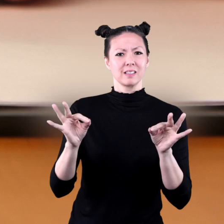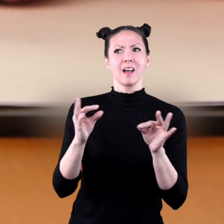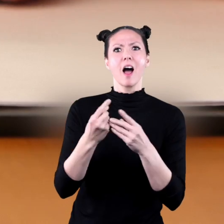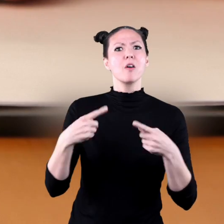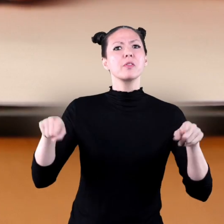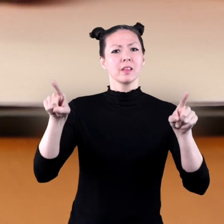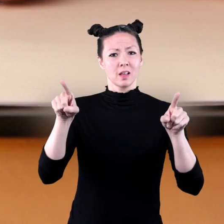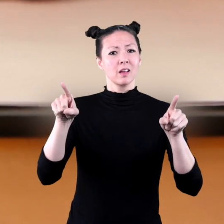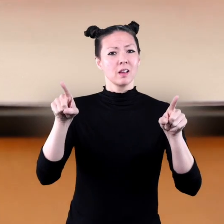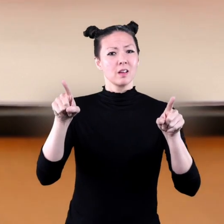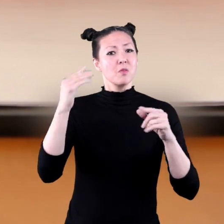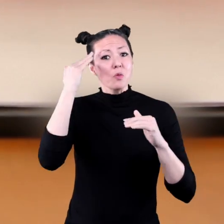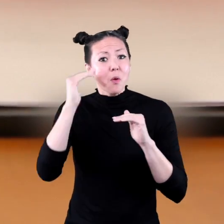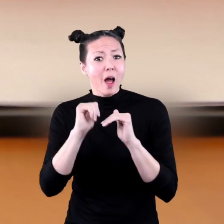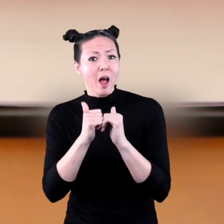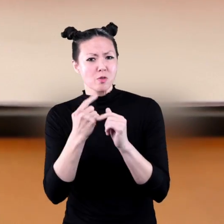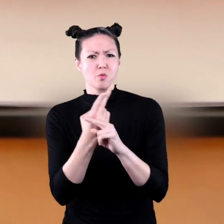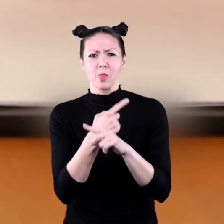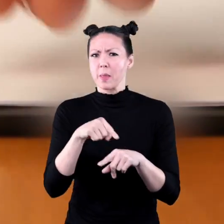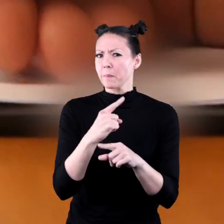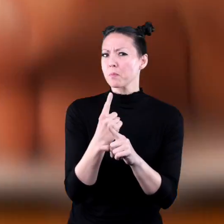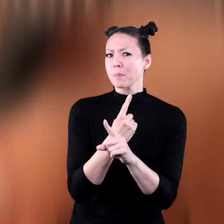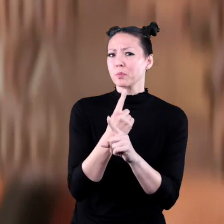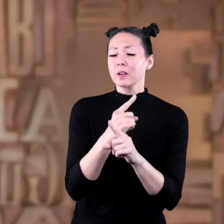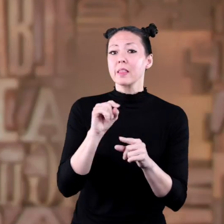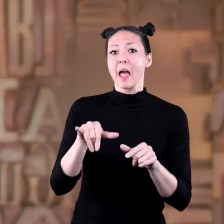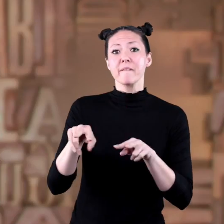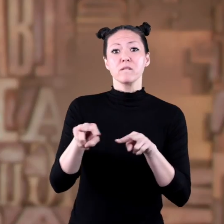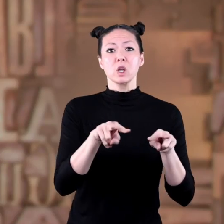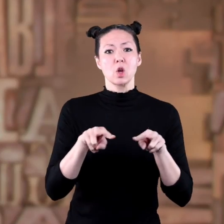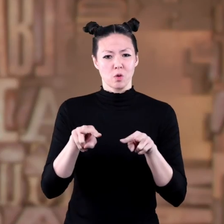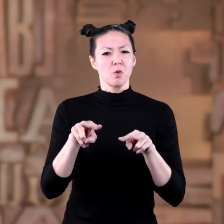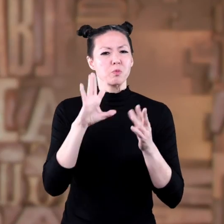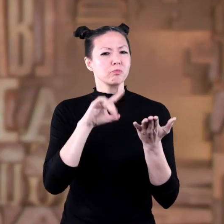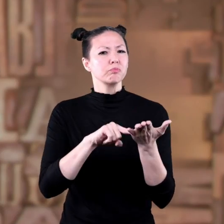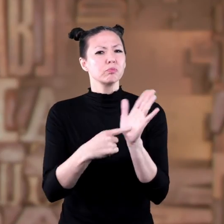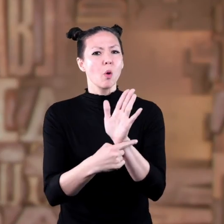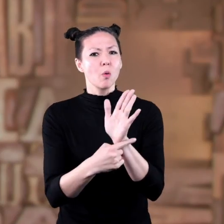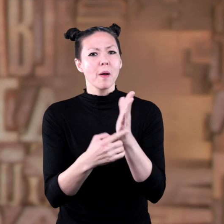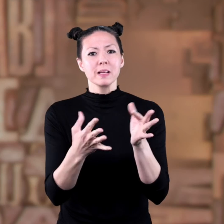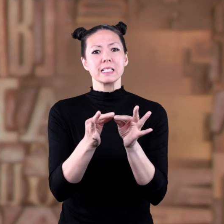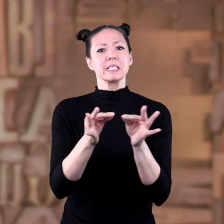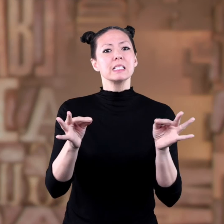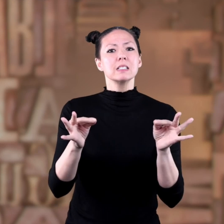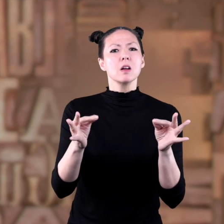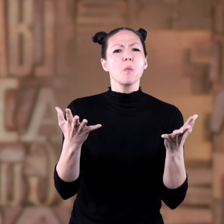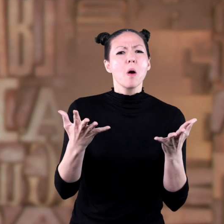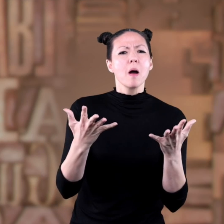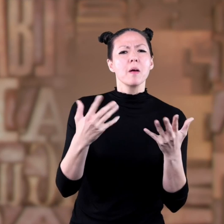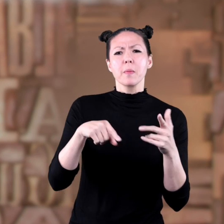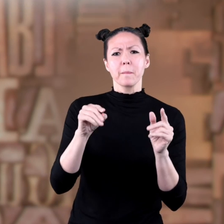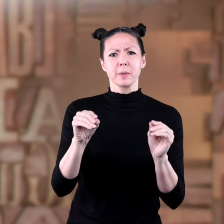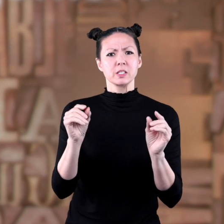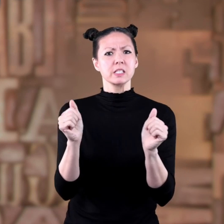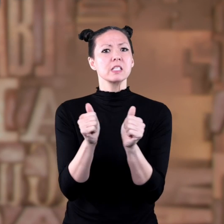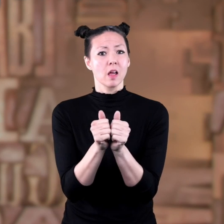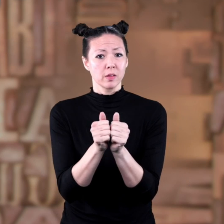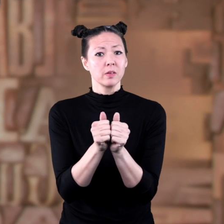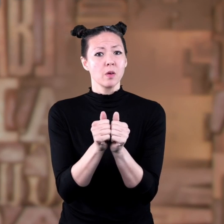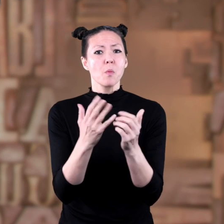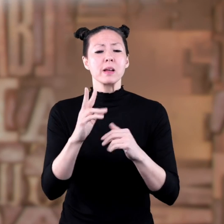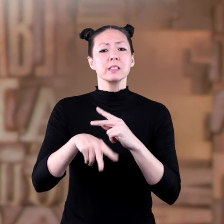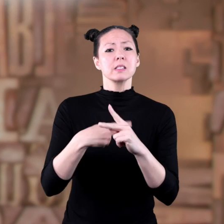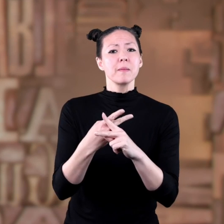sentences out there, so you know how to use them properly. In this video, we're going to tell you all about sentences, how they're